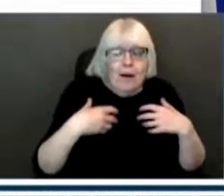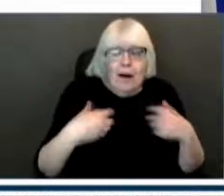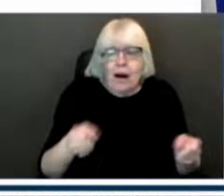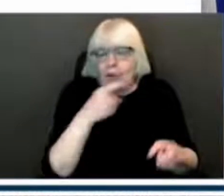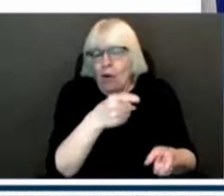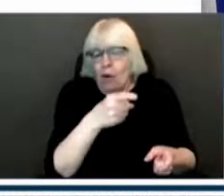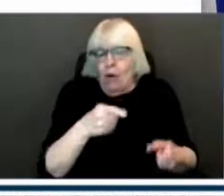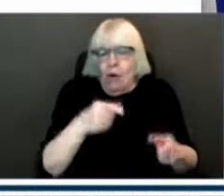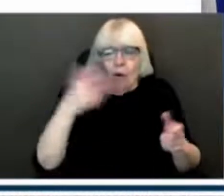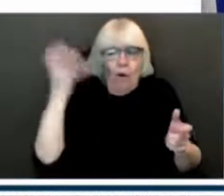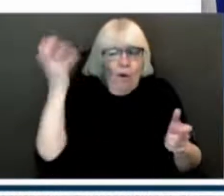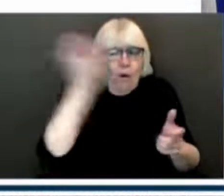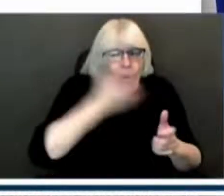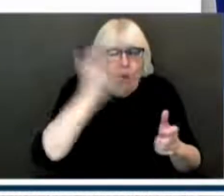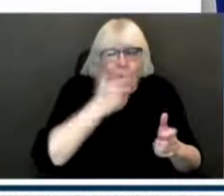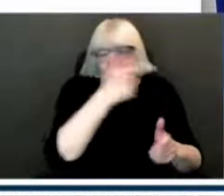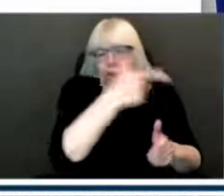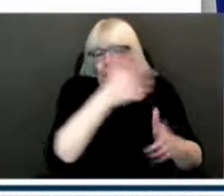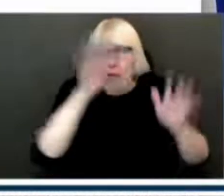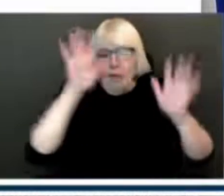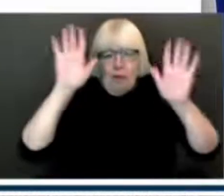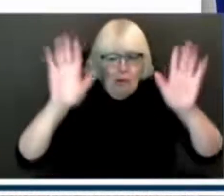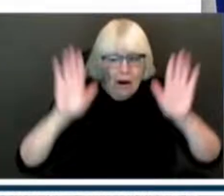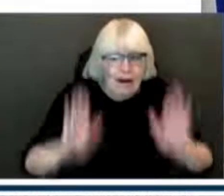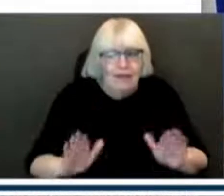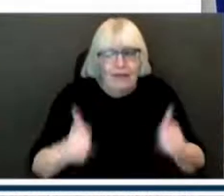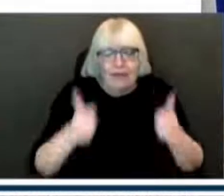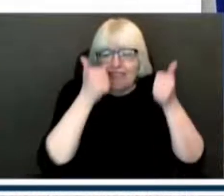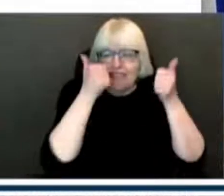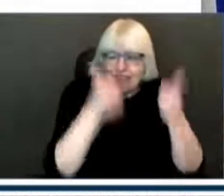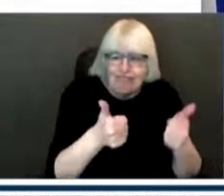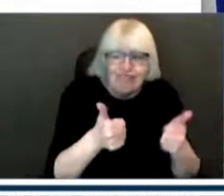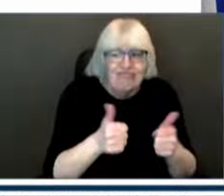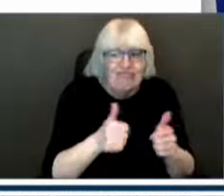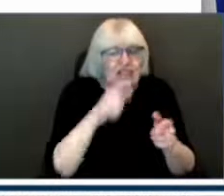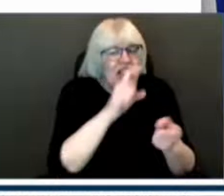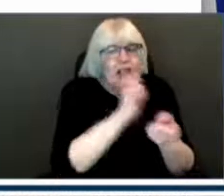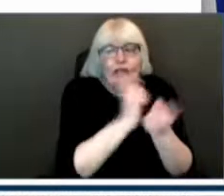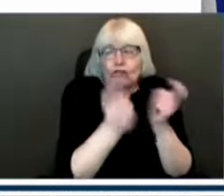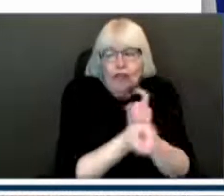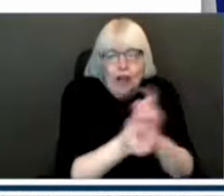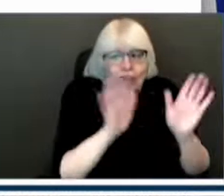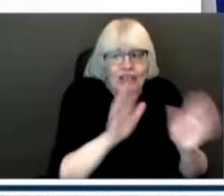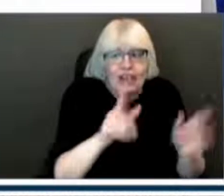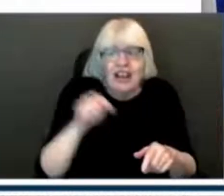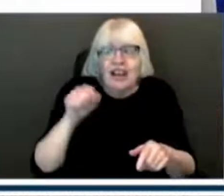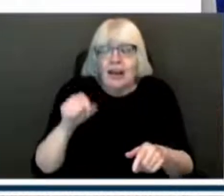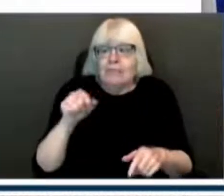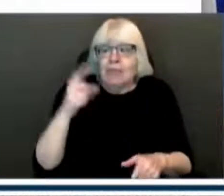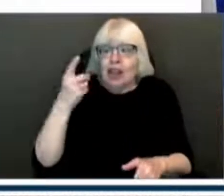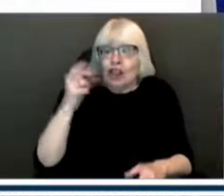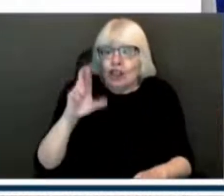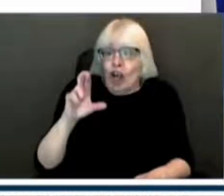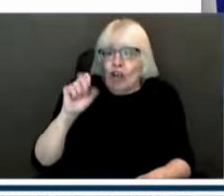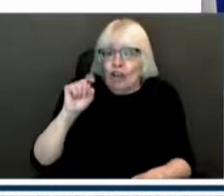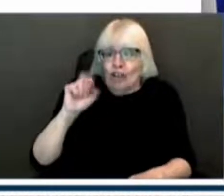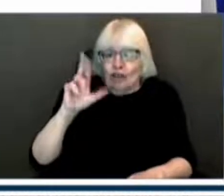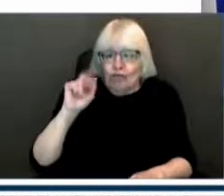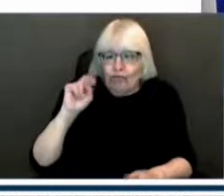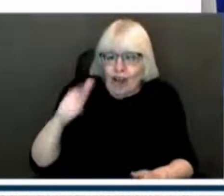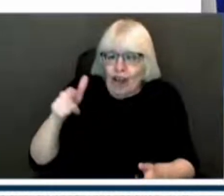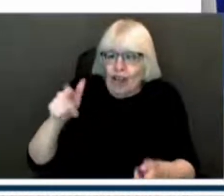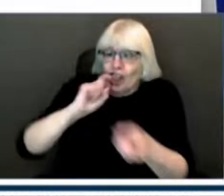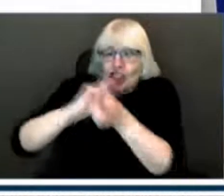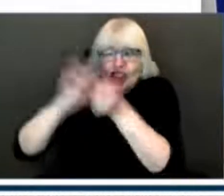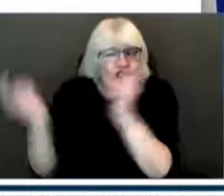changed. Dr. Strang hasn't changed. He's the same compassionate, thoughtful, brilliant leader that has led us